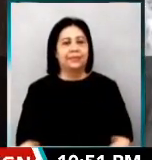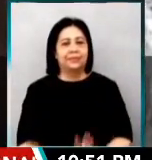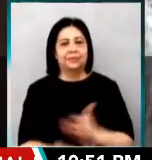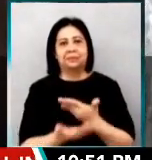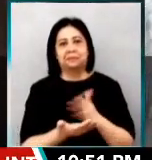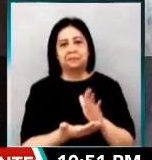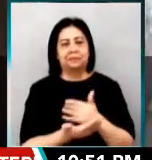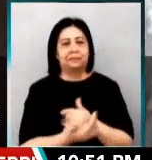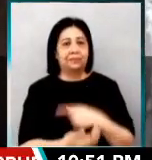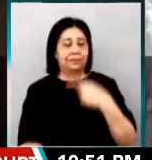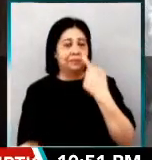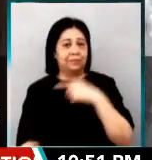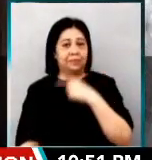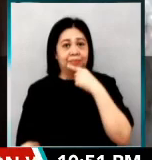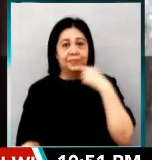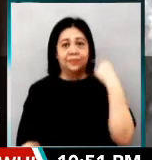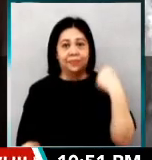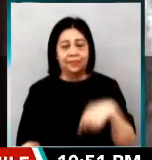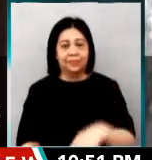Russian,